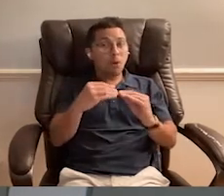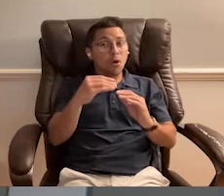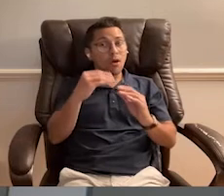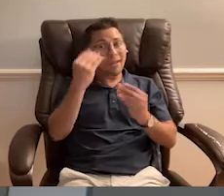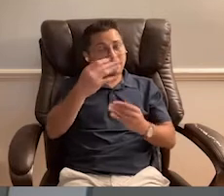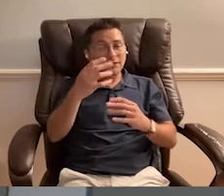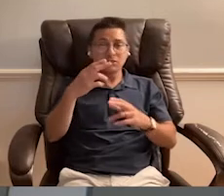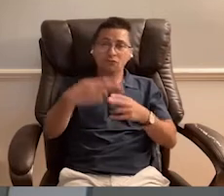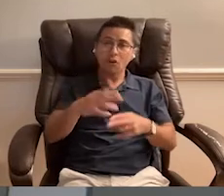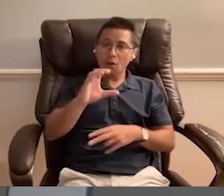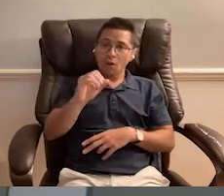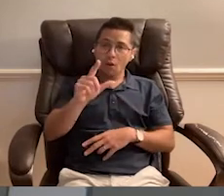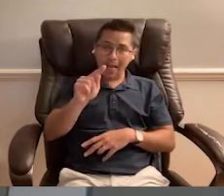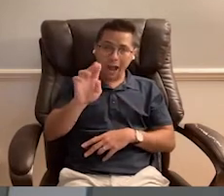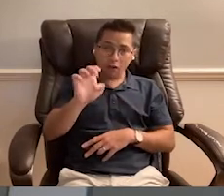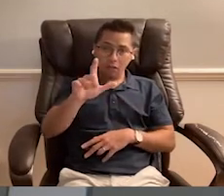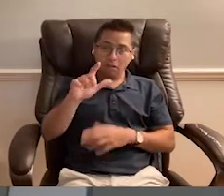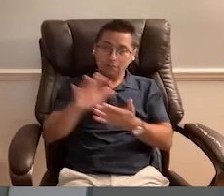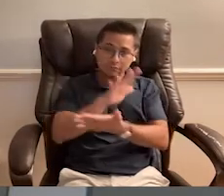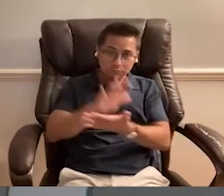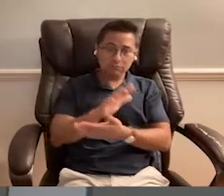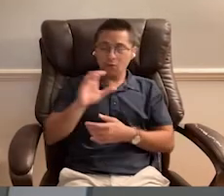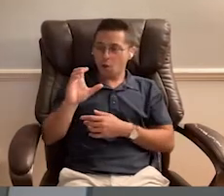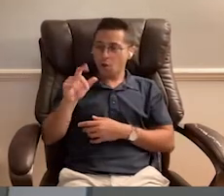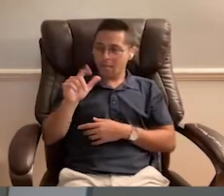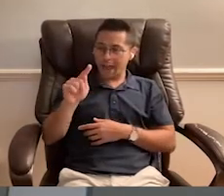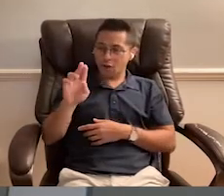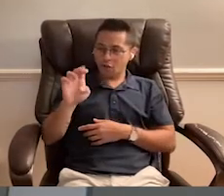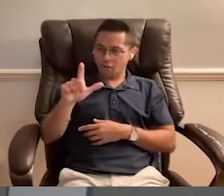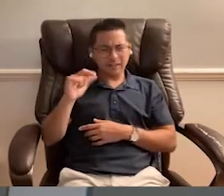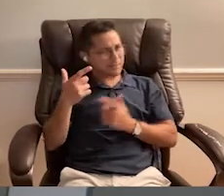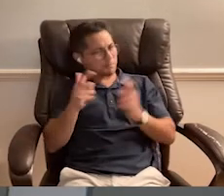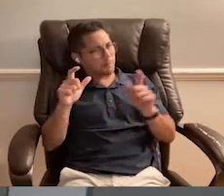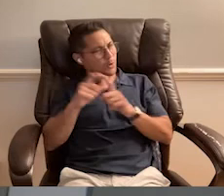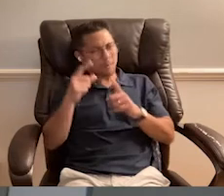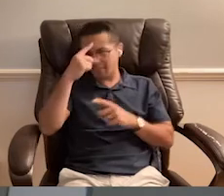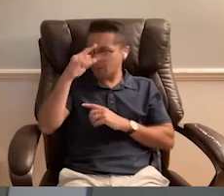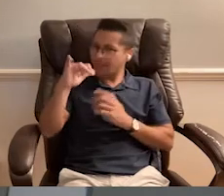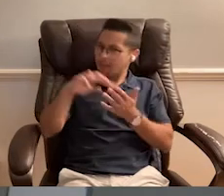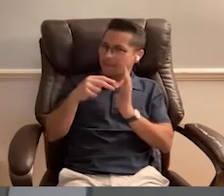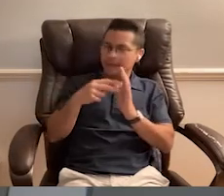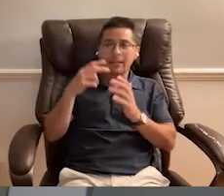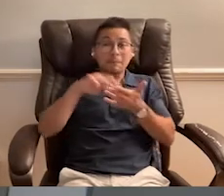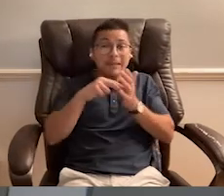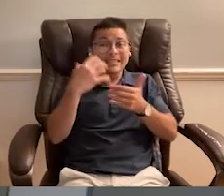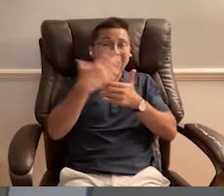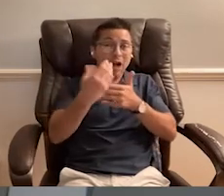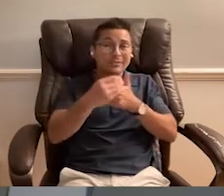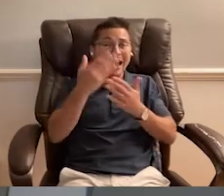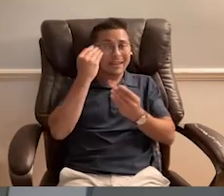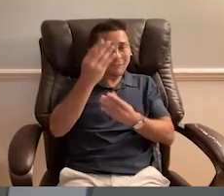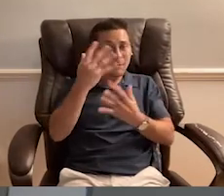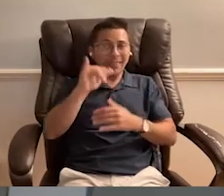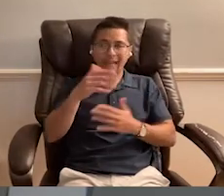if we do determine that we need additional information known as collateral documentation, or collateral, that's kind of a big word, I always have to think, what does that